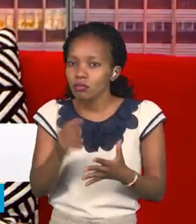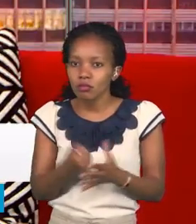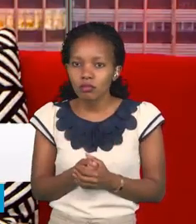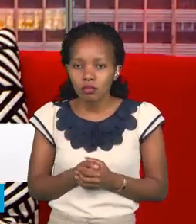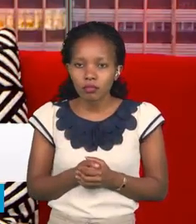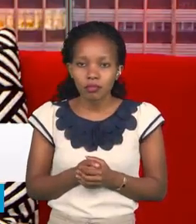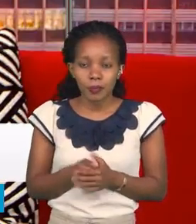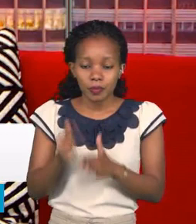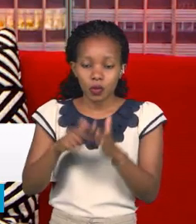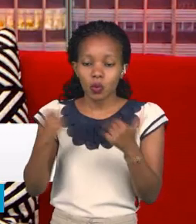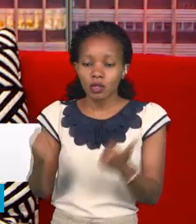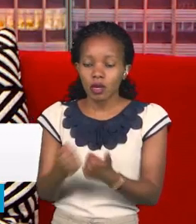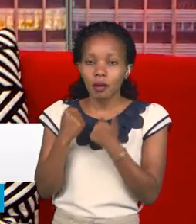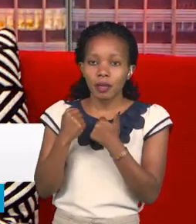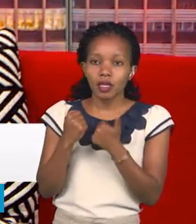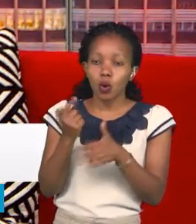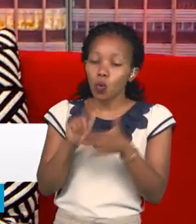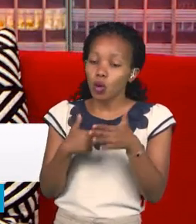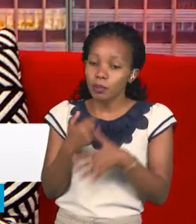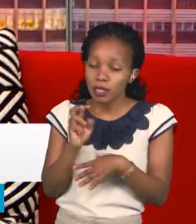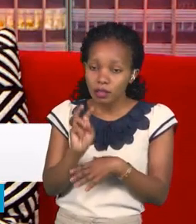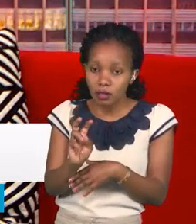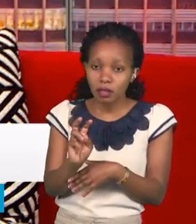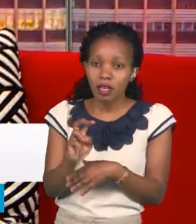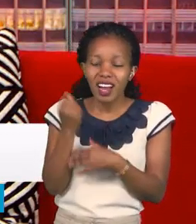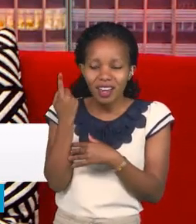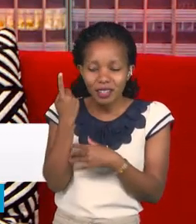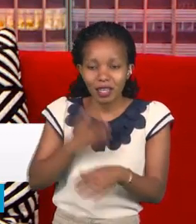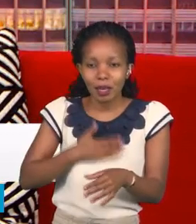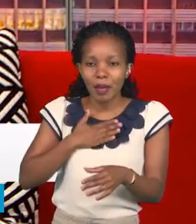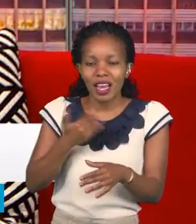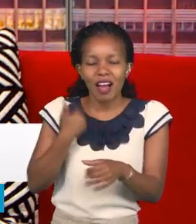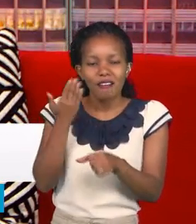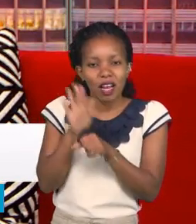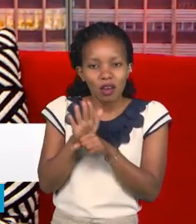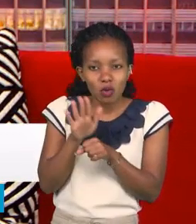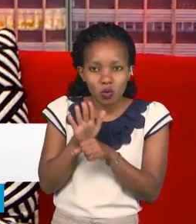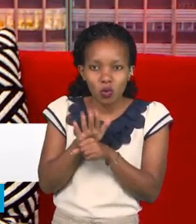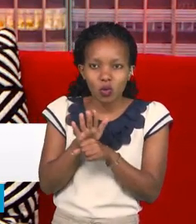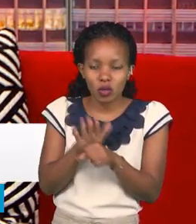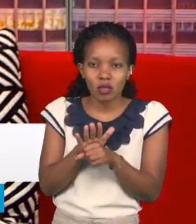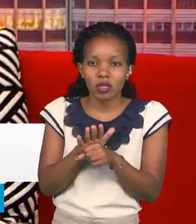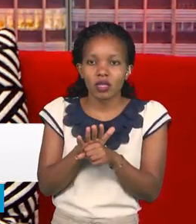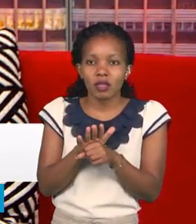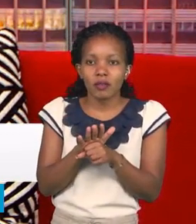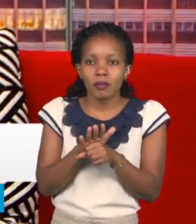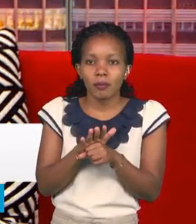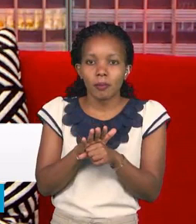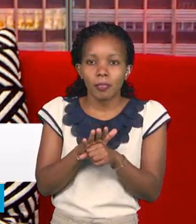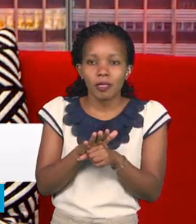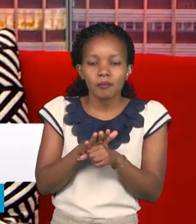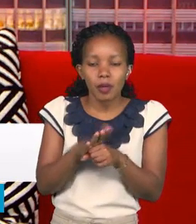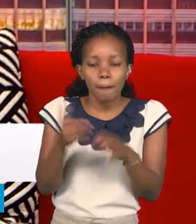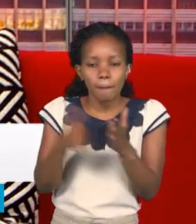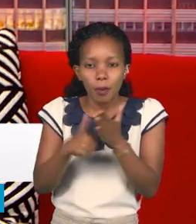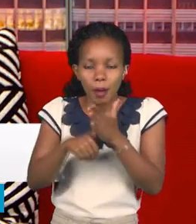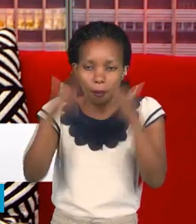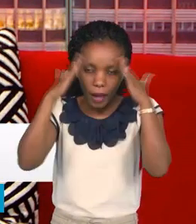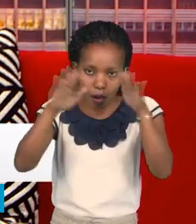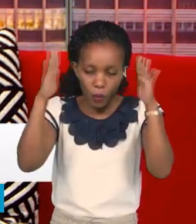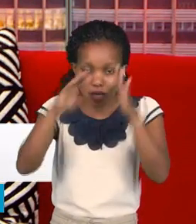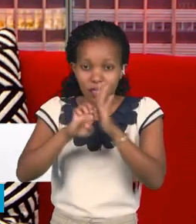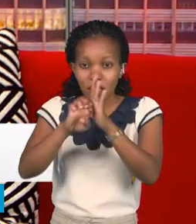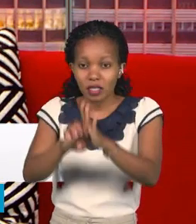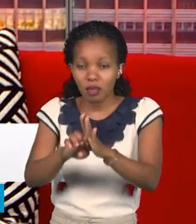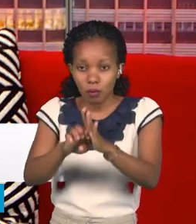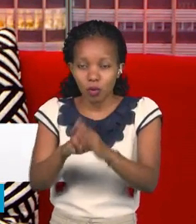So far, what's happening is what I see. From my understanding, there's a lot of gap in terms of awareness. Okay. All right. Mm-hmm. Now, for example,